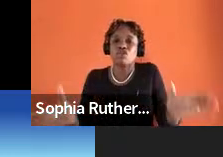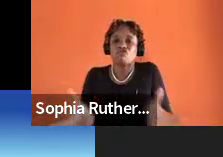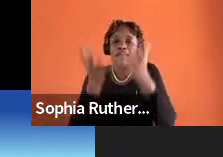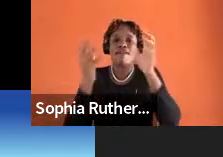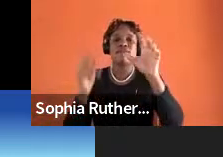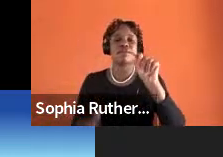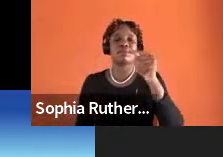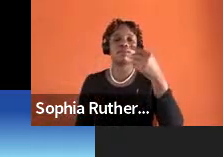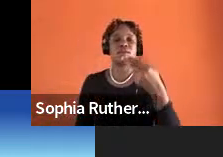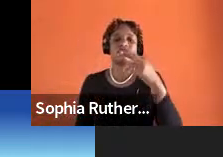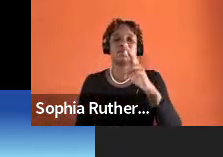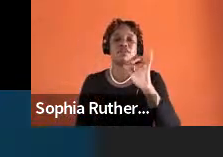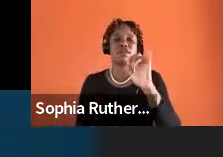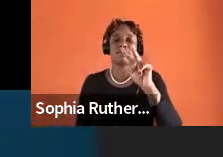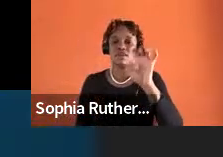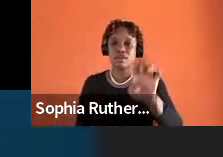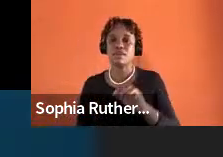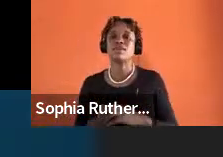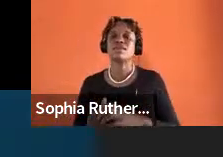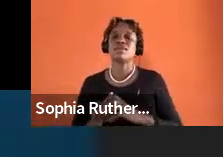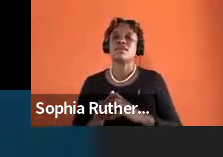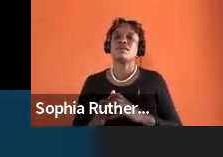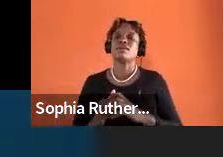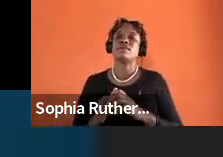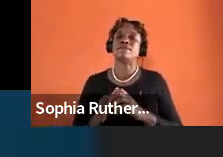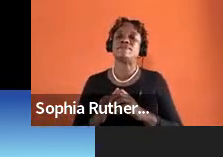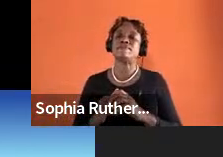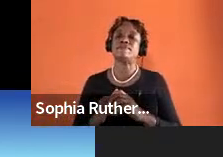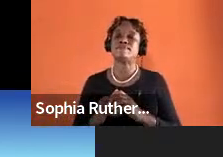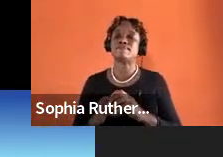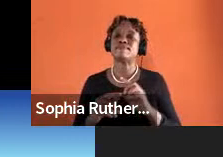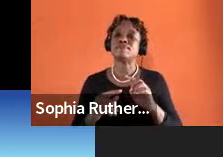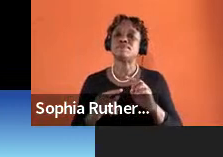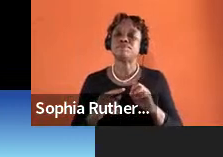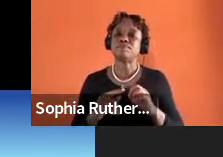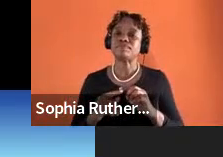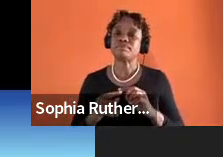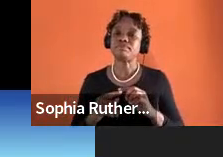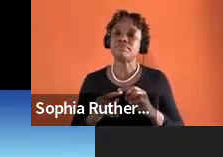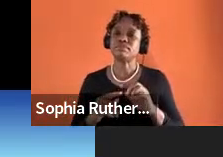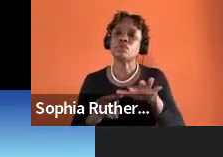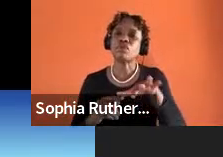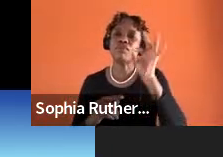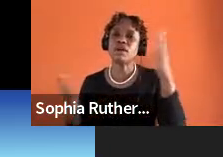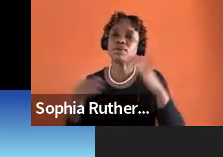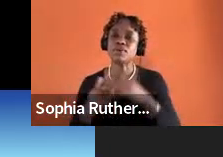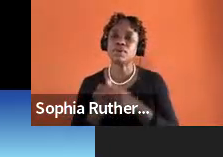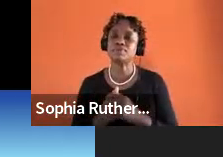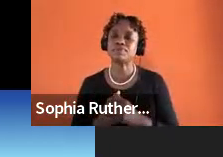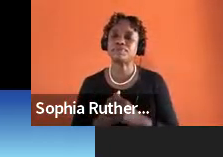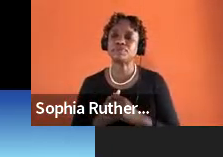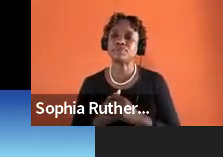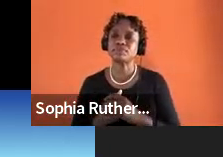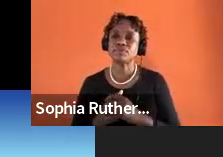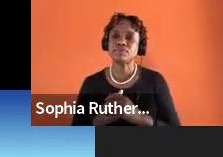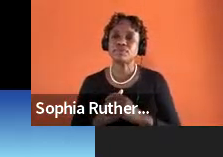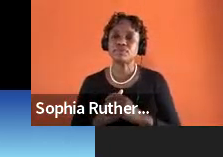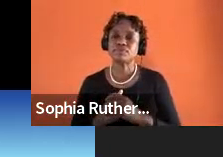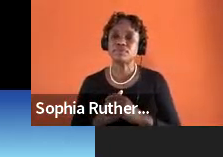among others. So some findings from this study include the fact that